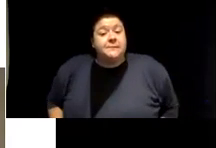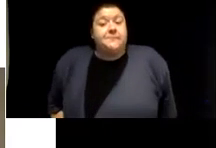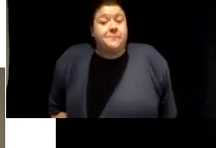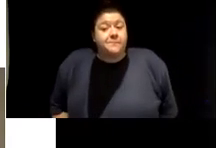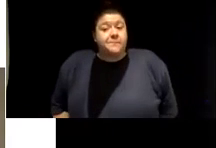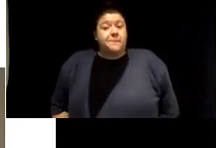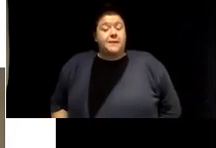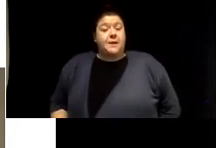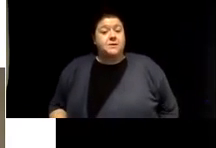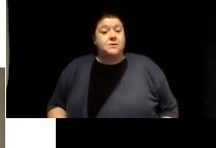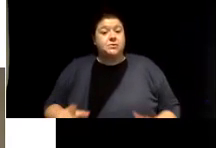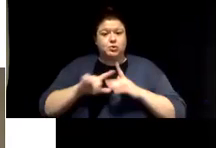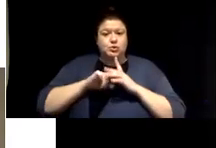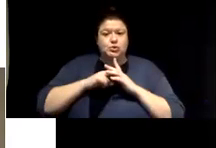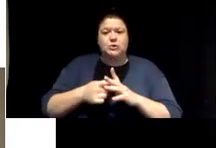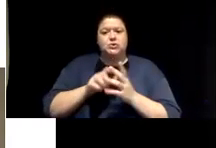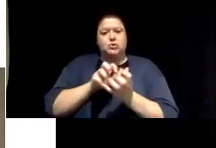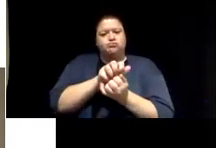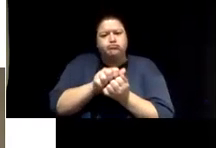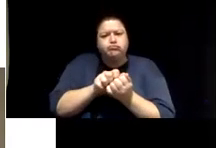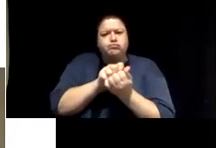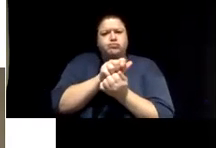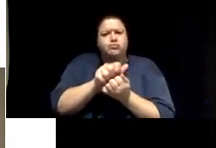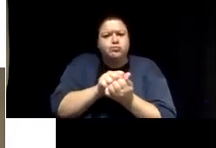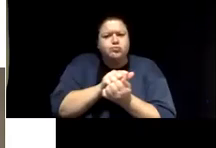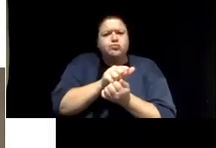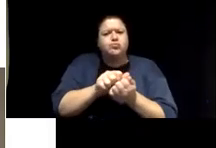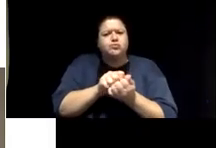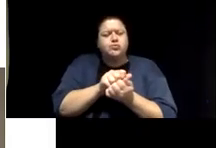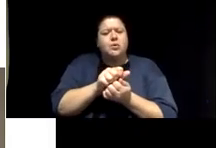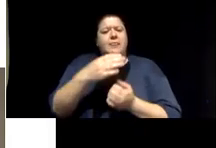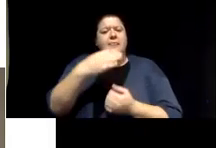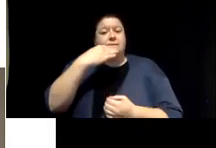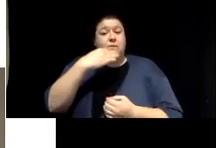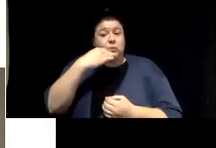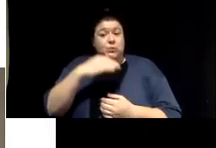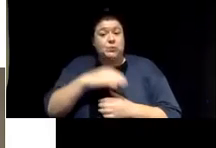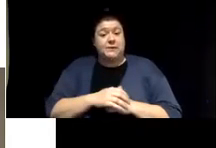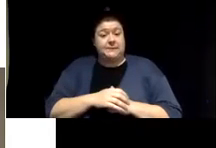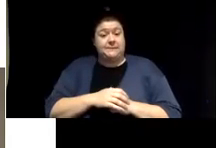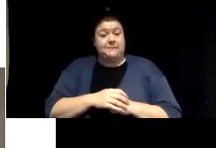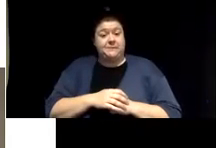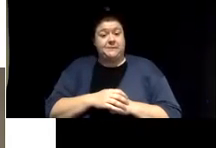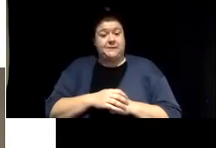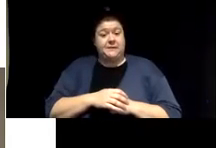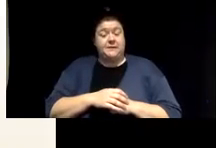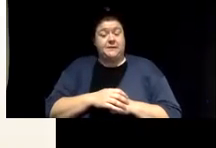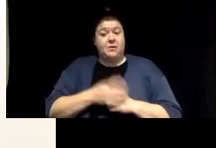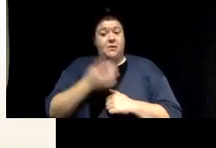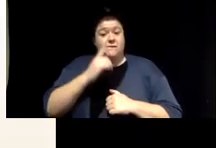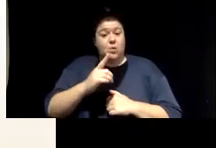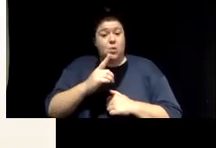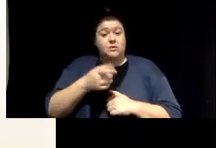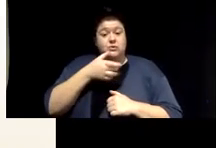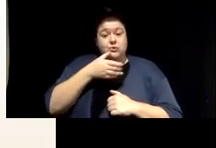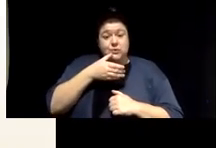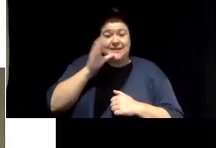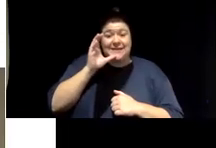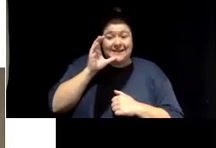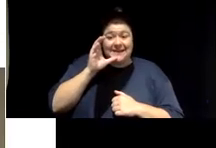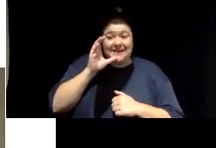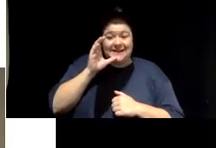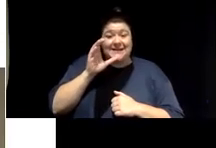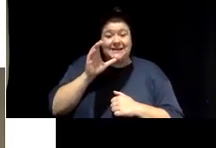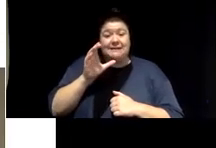to break down food before it goes into the digestive system. Your mouth is also used for drinking